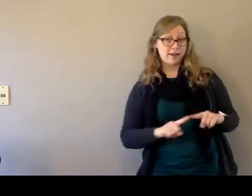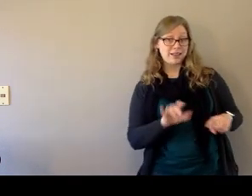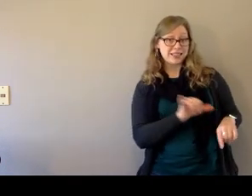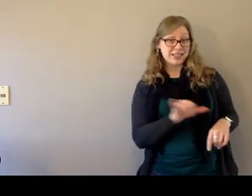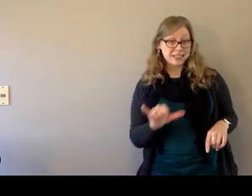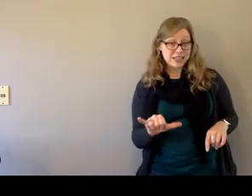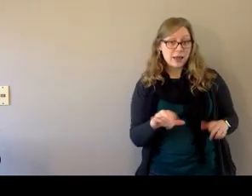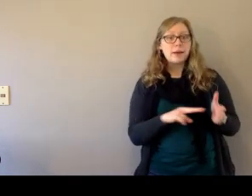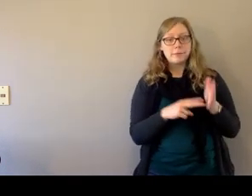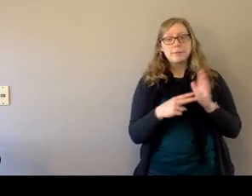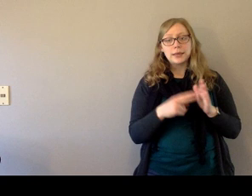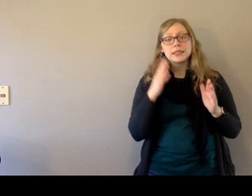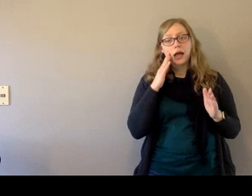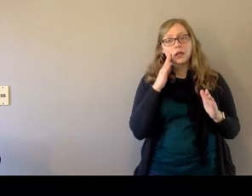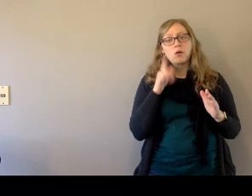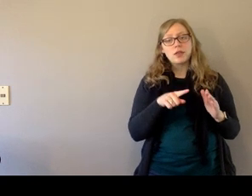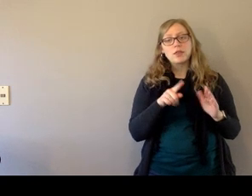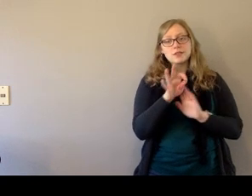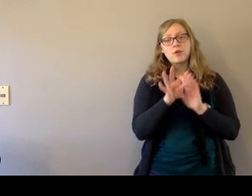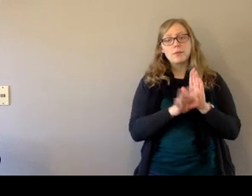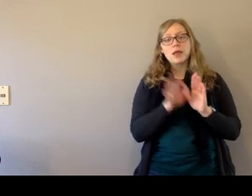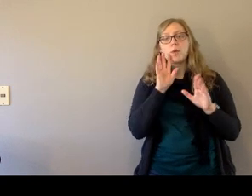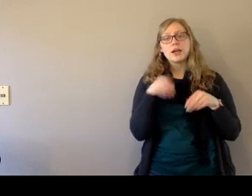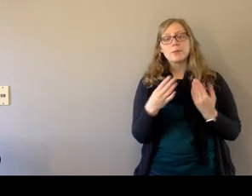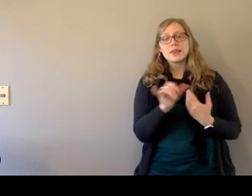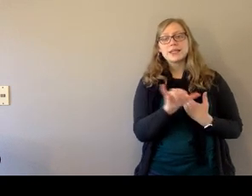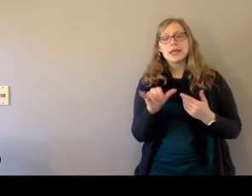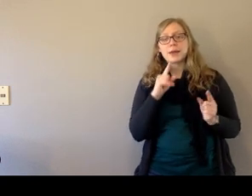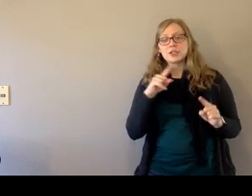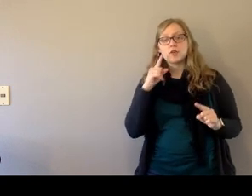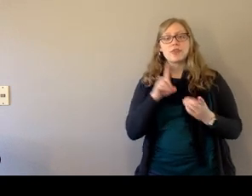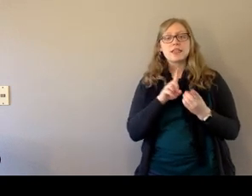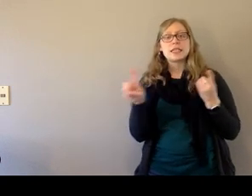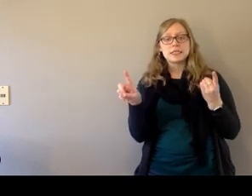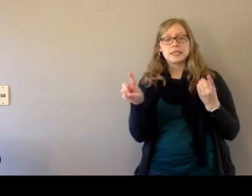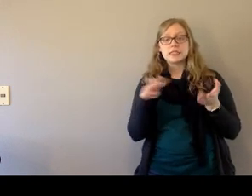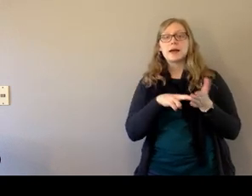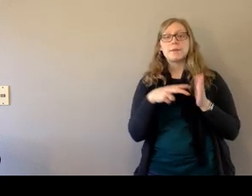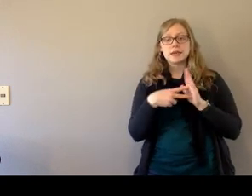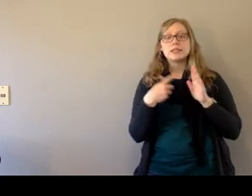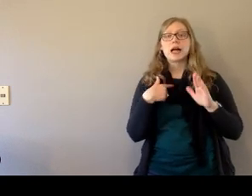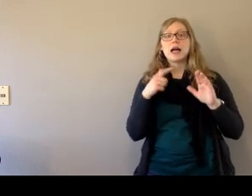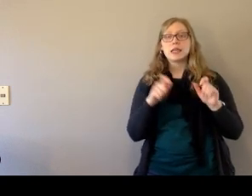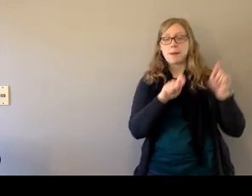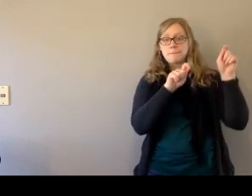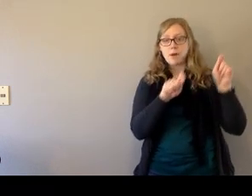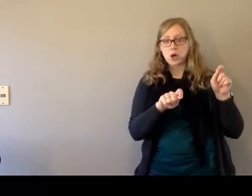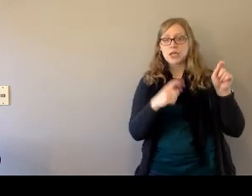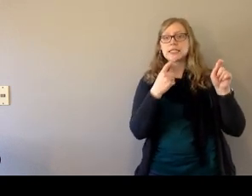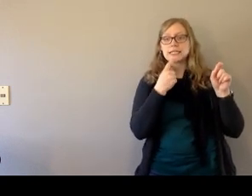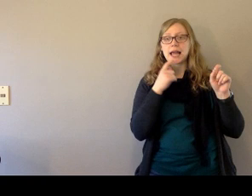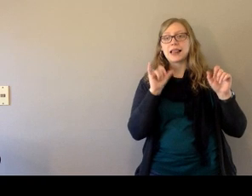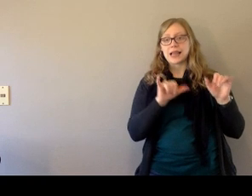this formula is going to give me the same answer. So I'm going to mark that as being congruent.